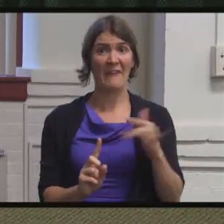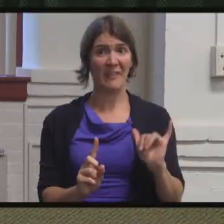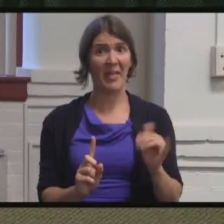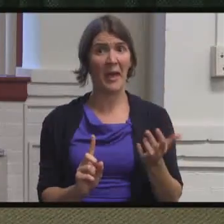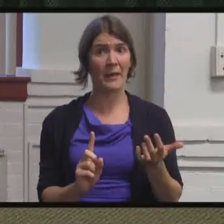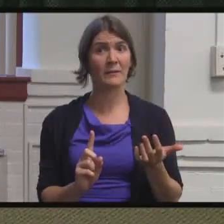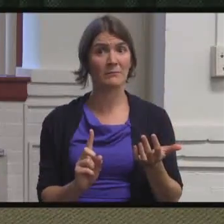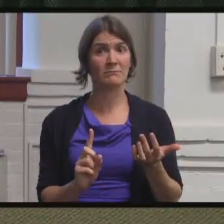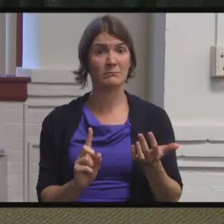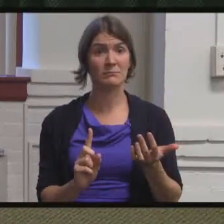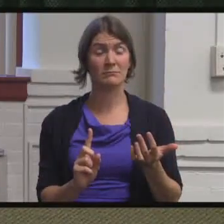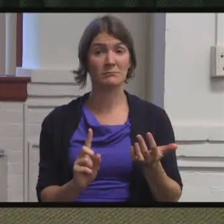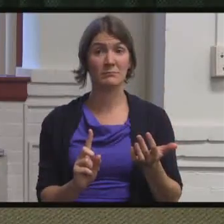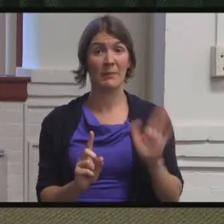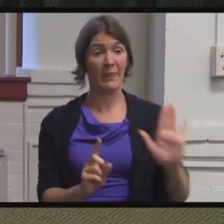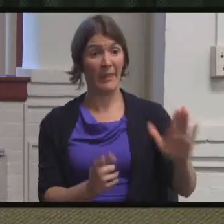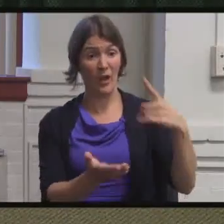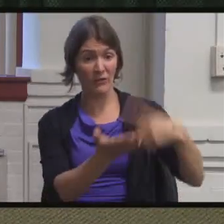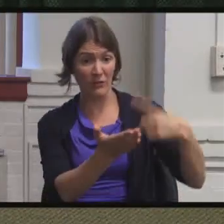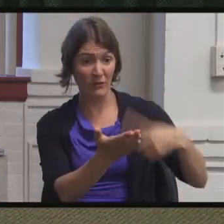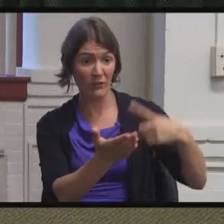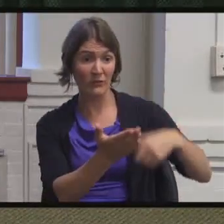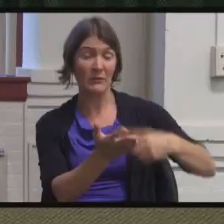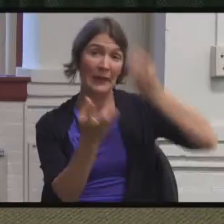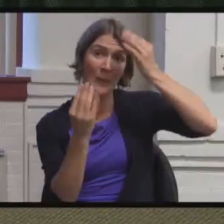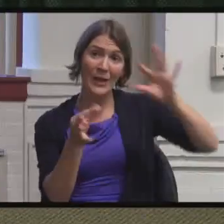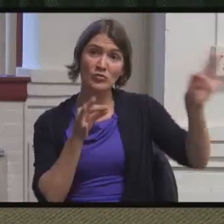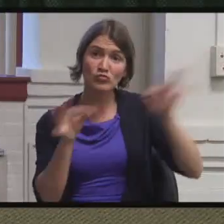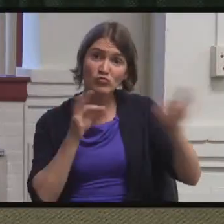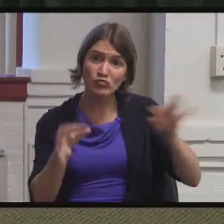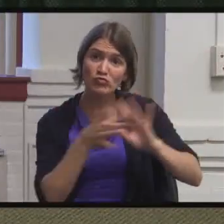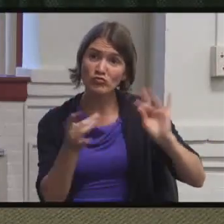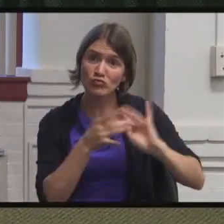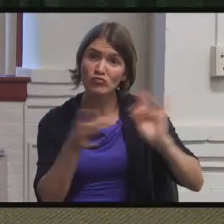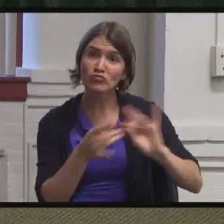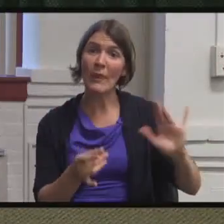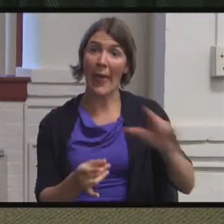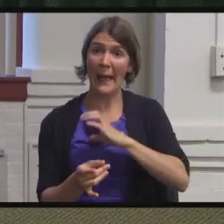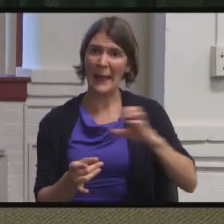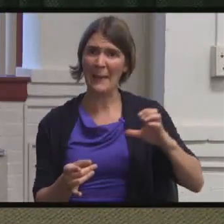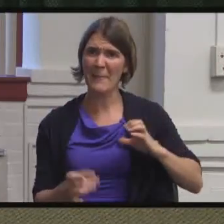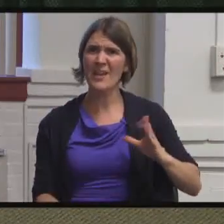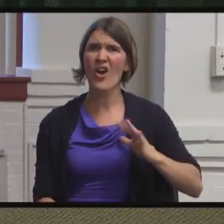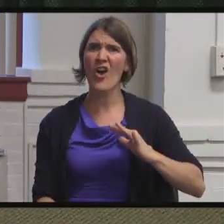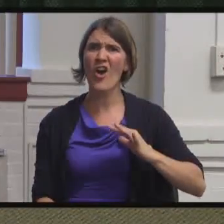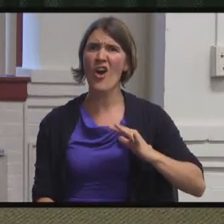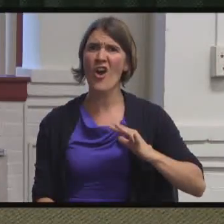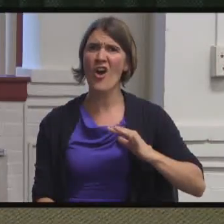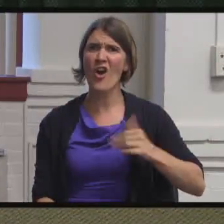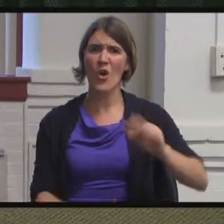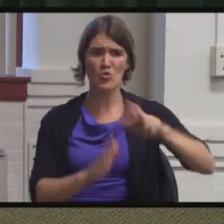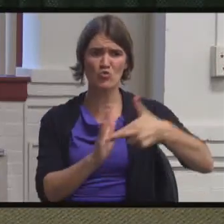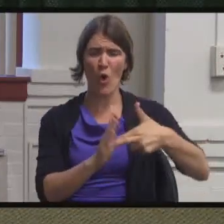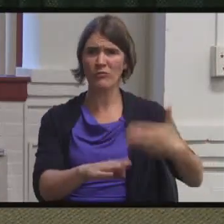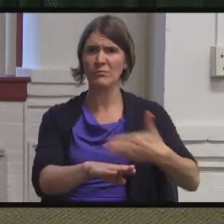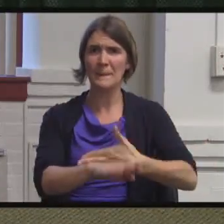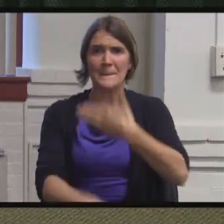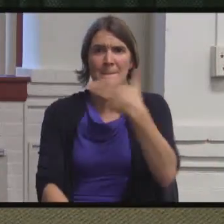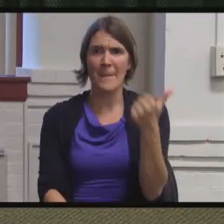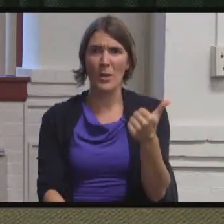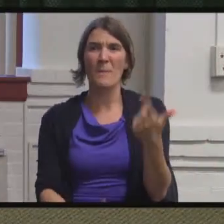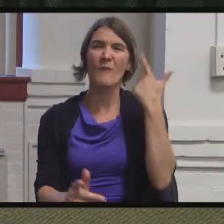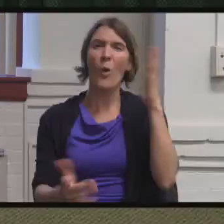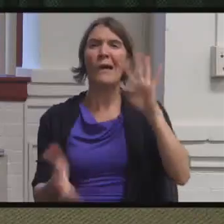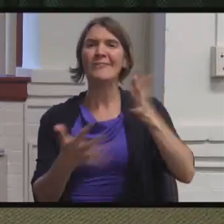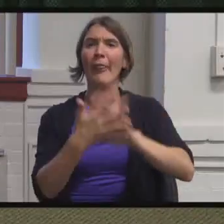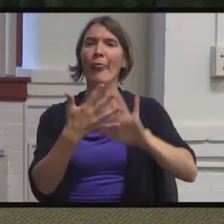the content and the scope of that particular committee has really come into focus in the last little